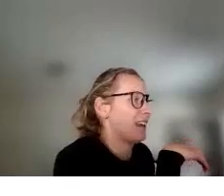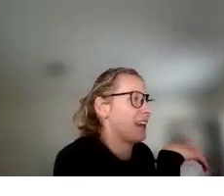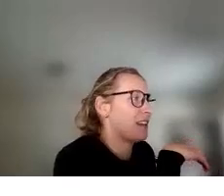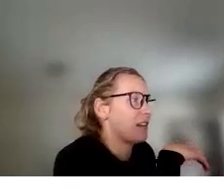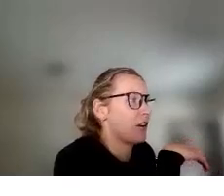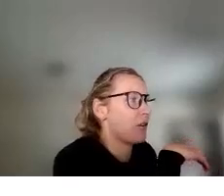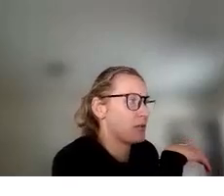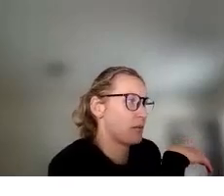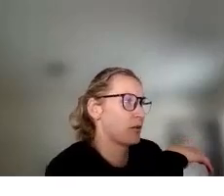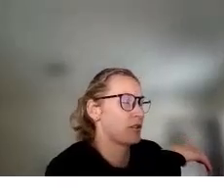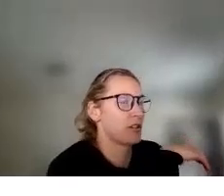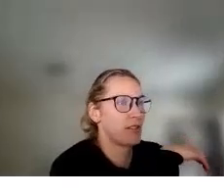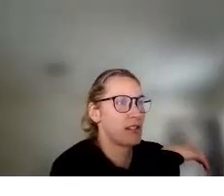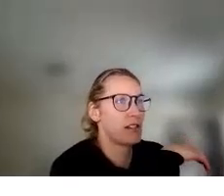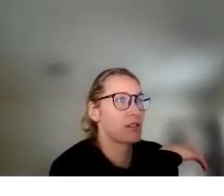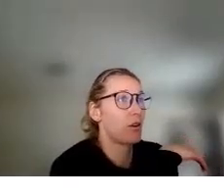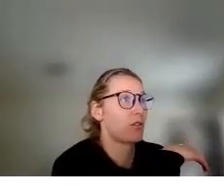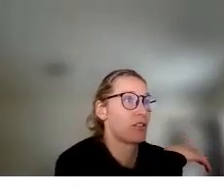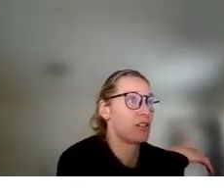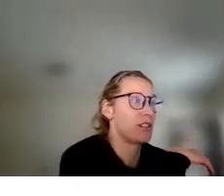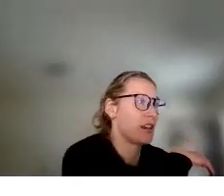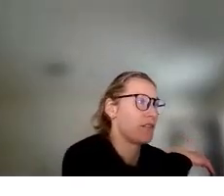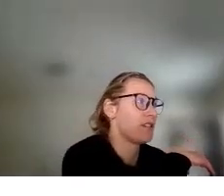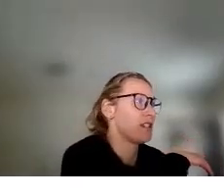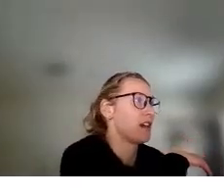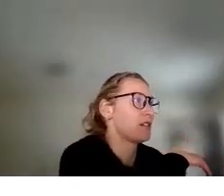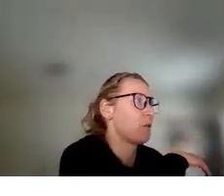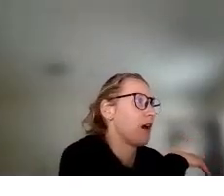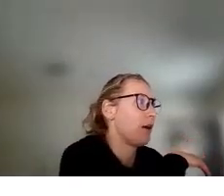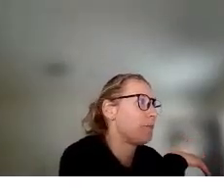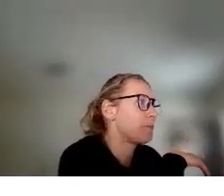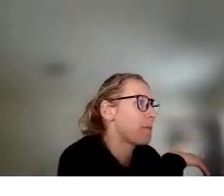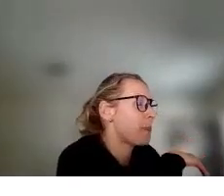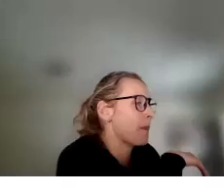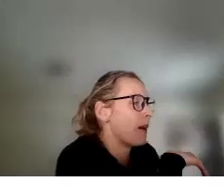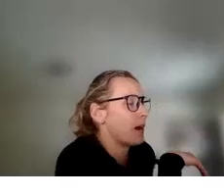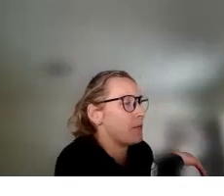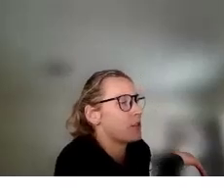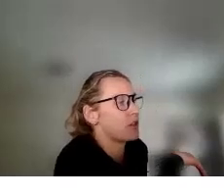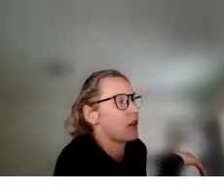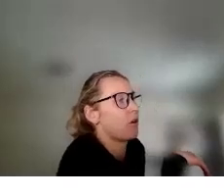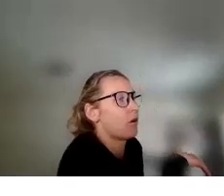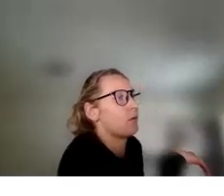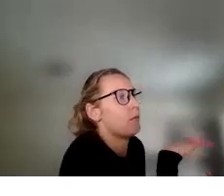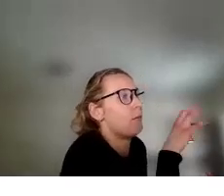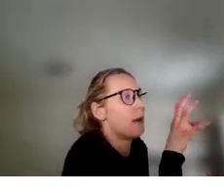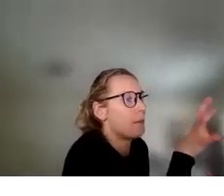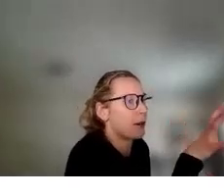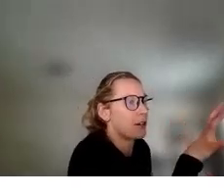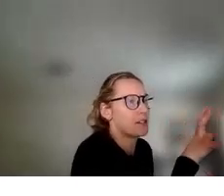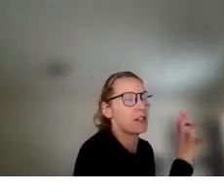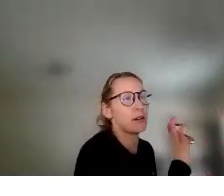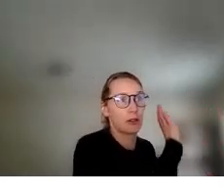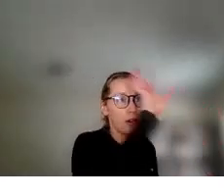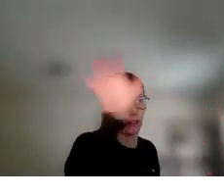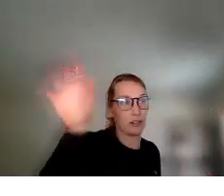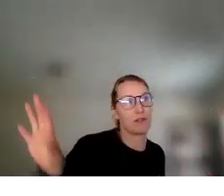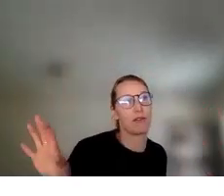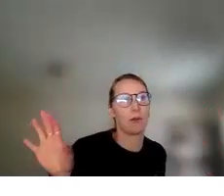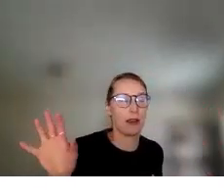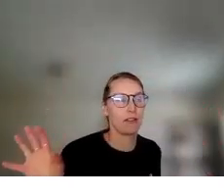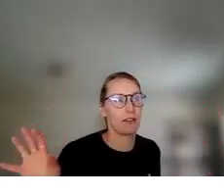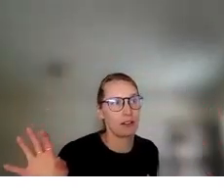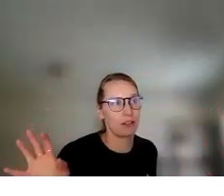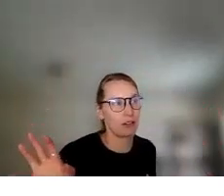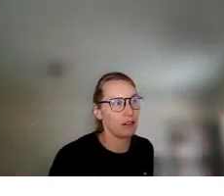services and in-home support services over to CFC as well. So members,